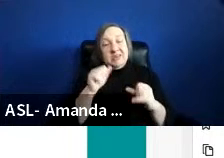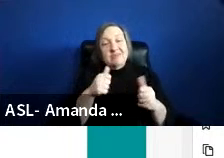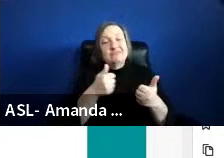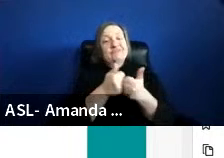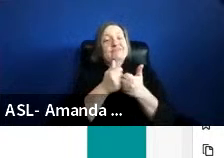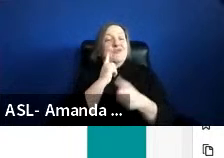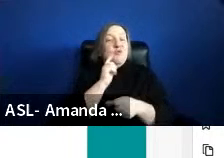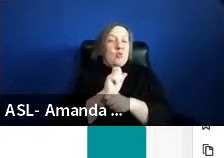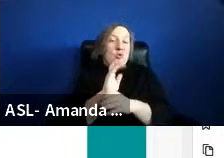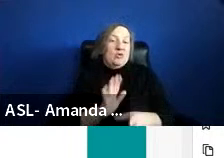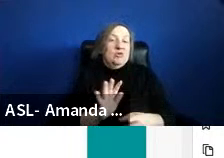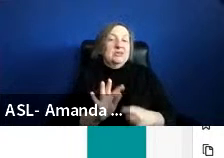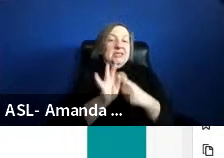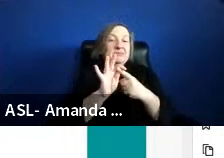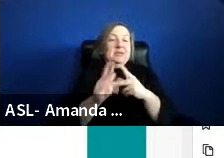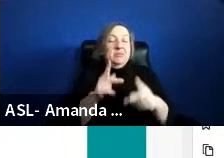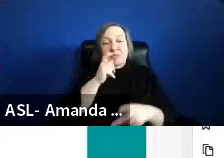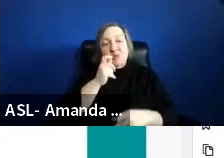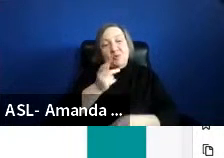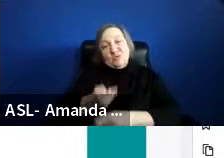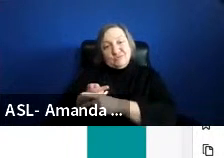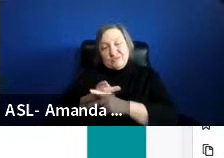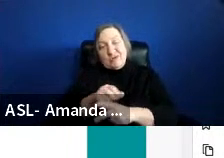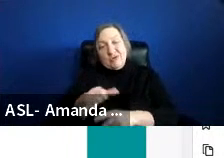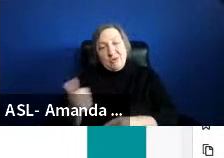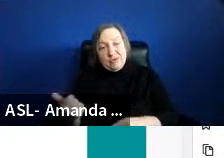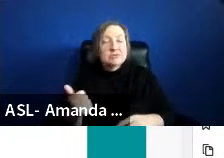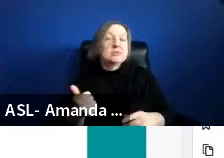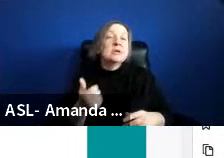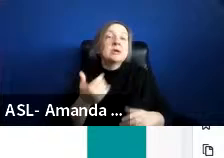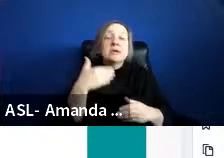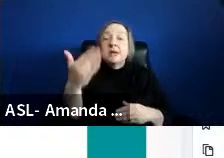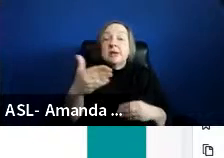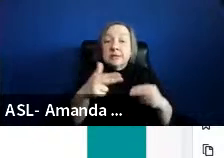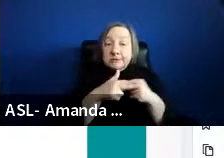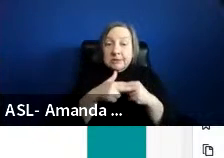workers, especially those with caregiving needs. Next slide.